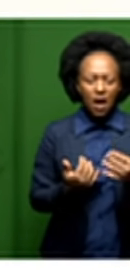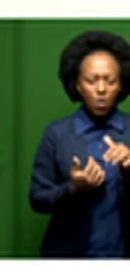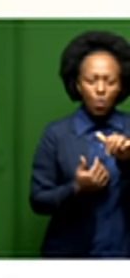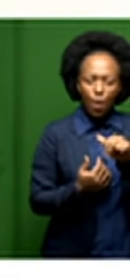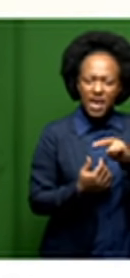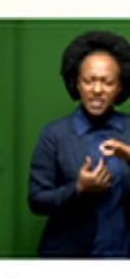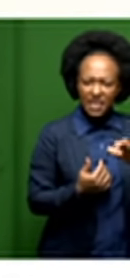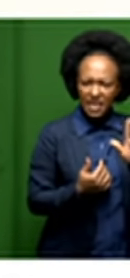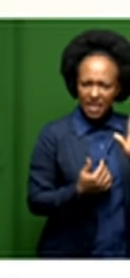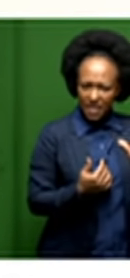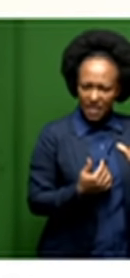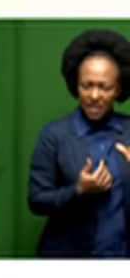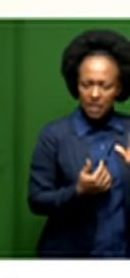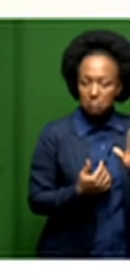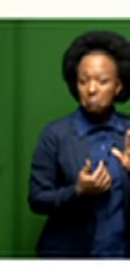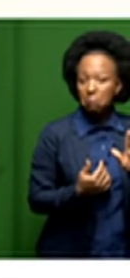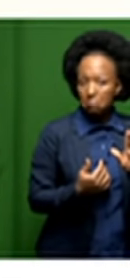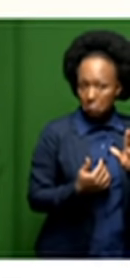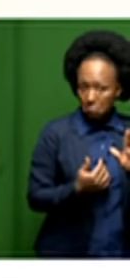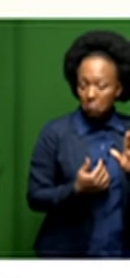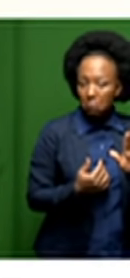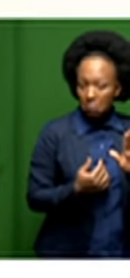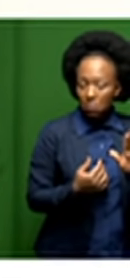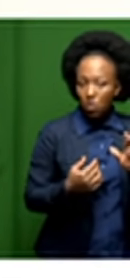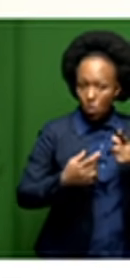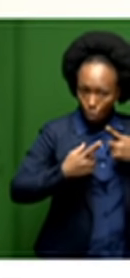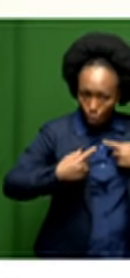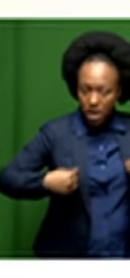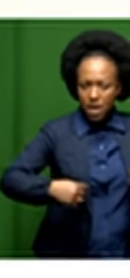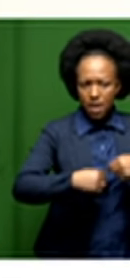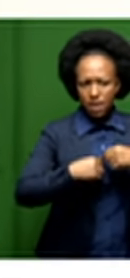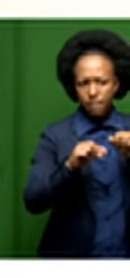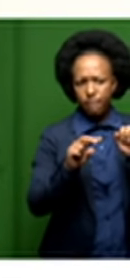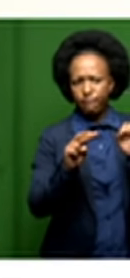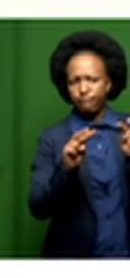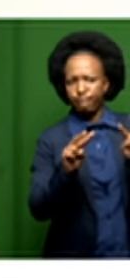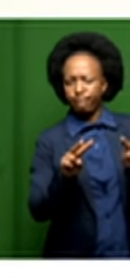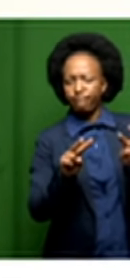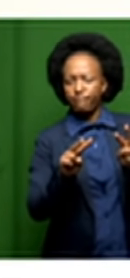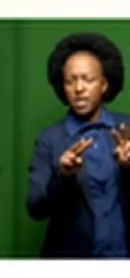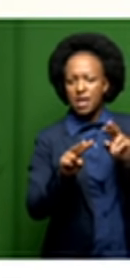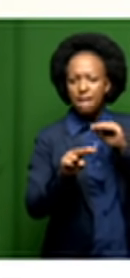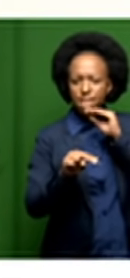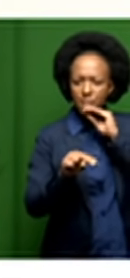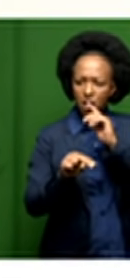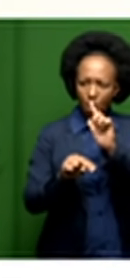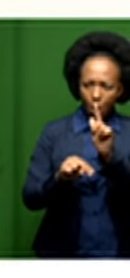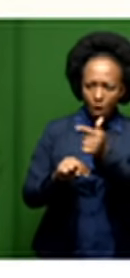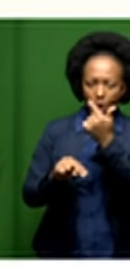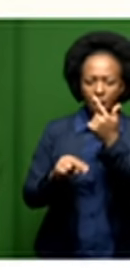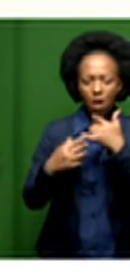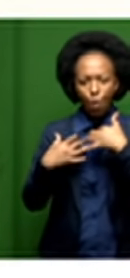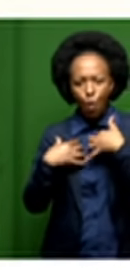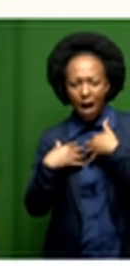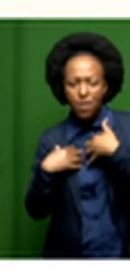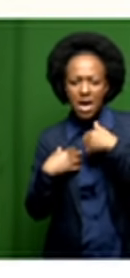ANC, it is quite open to all of us that at the time when everybody else was worried about